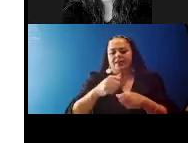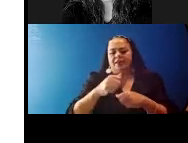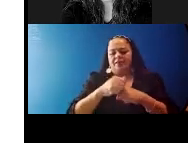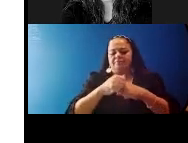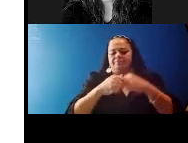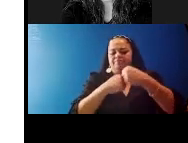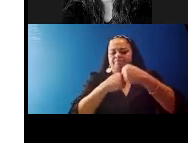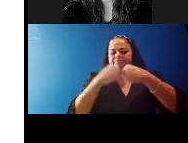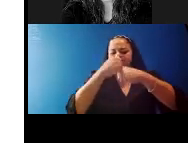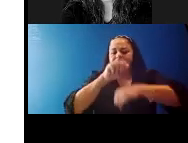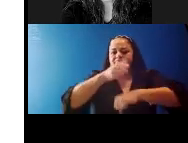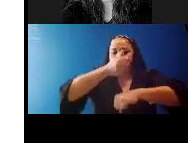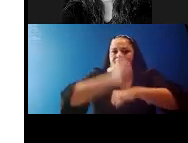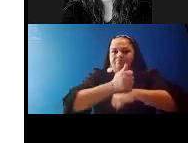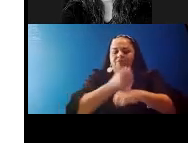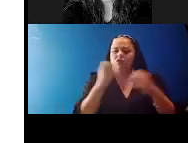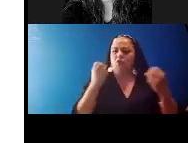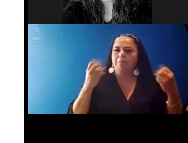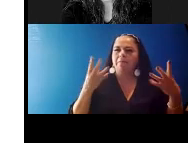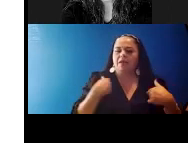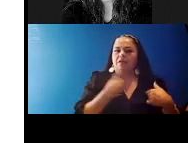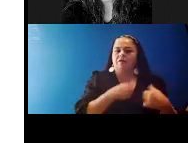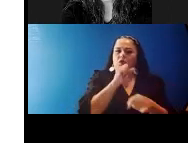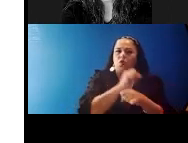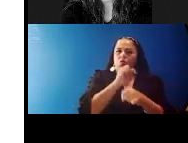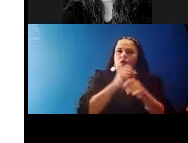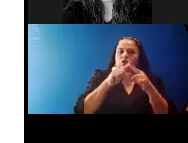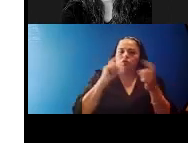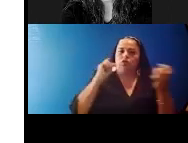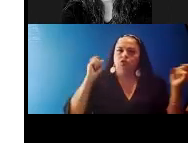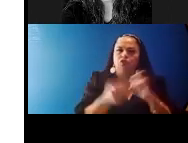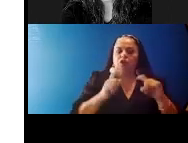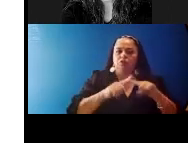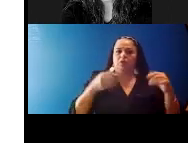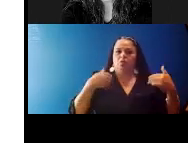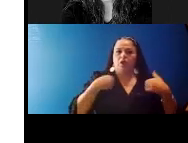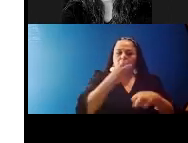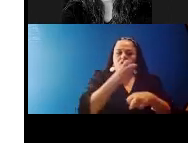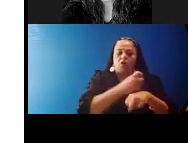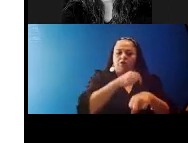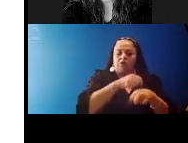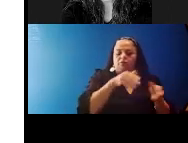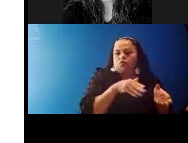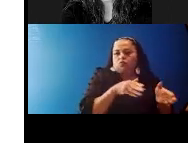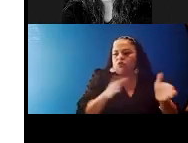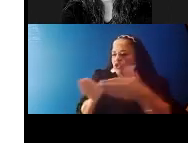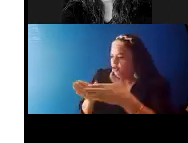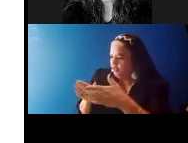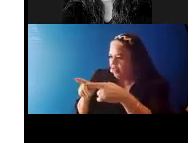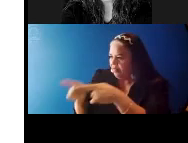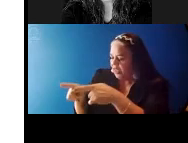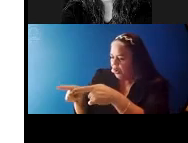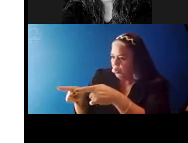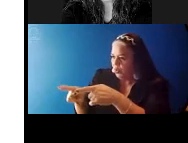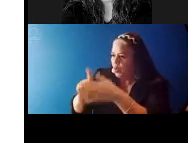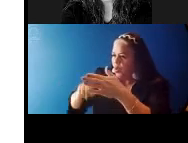of us working towards change, and yet we're having such a hard time shifting there, right? So what is it that we actually believe that may